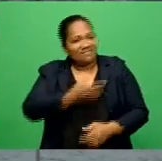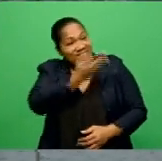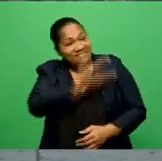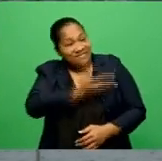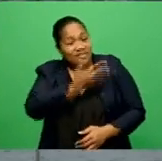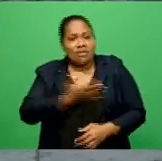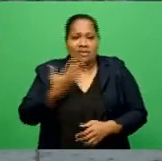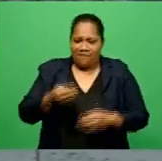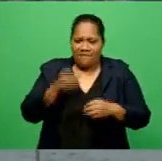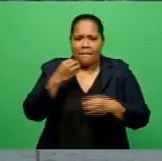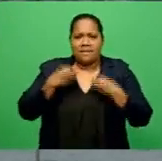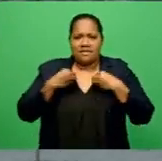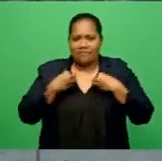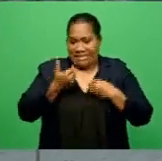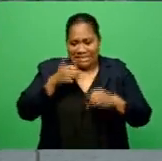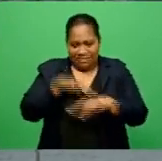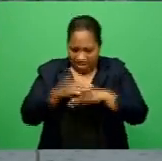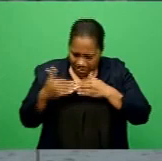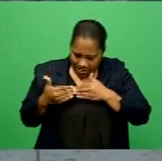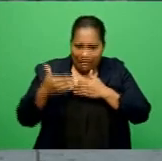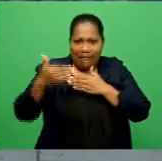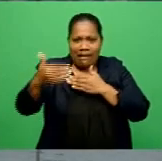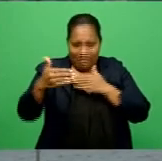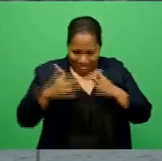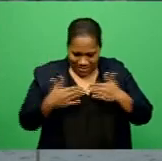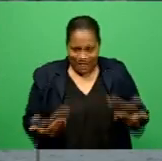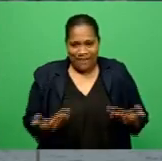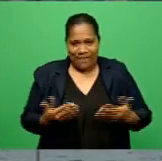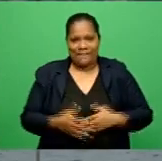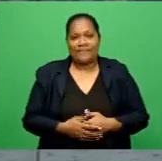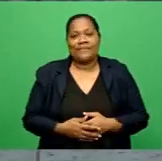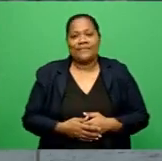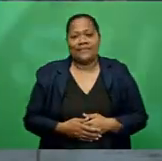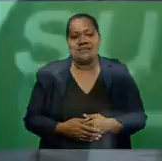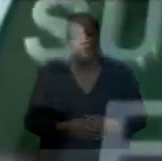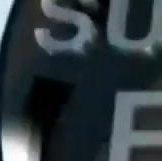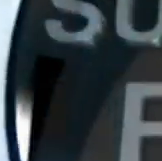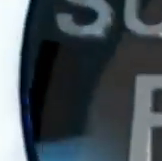her business for 6 months now. Venina Rakautonga reports.